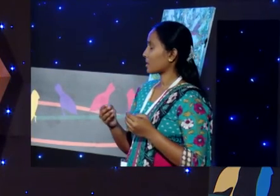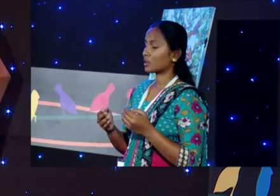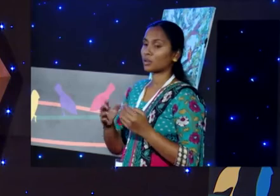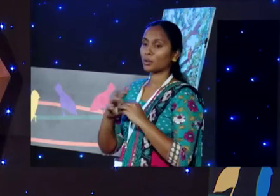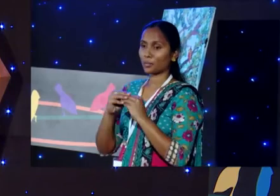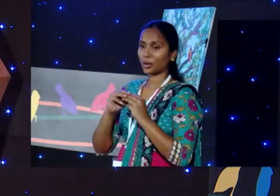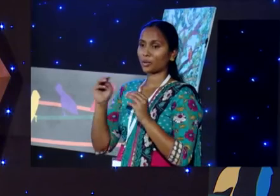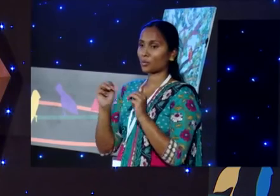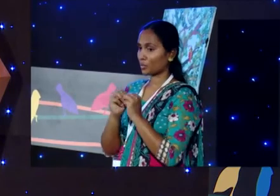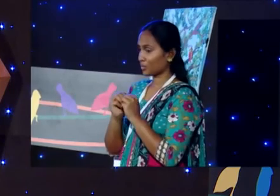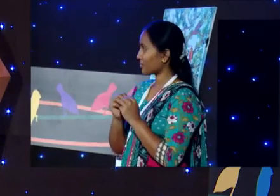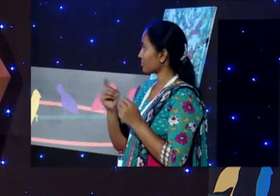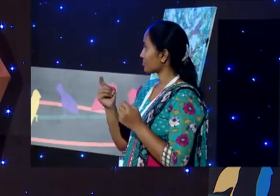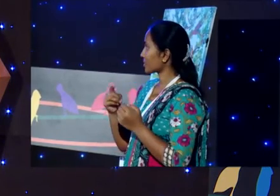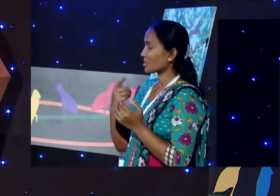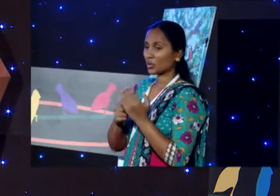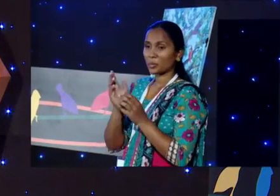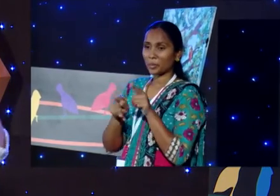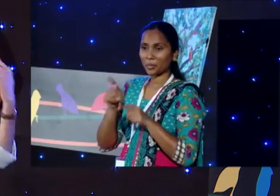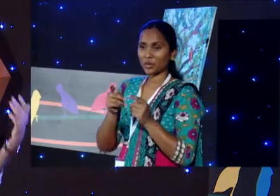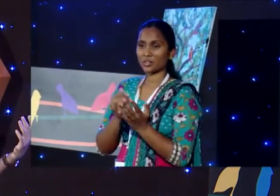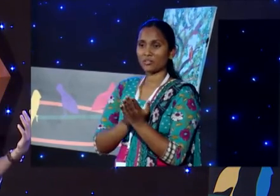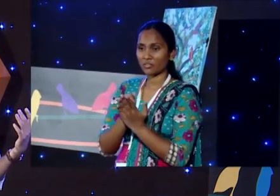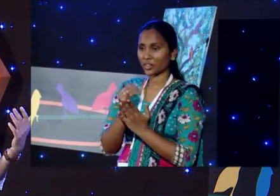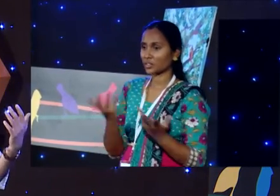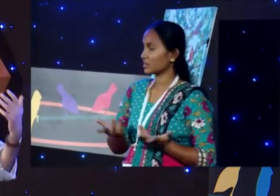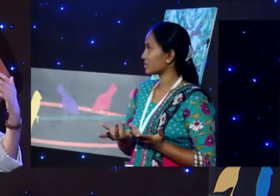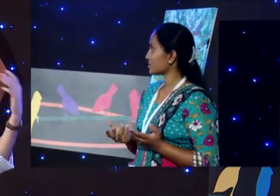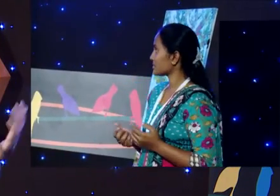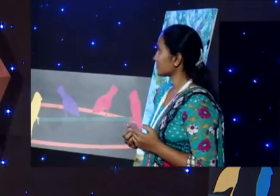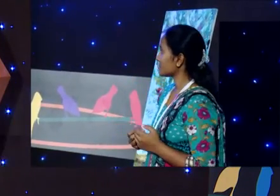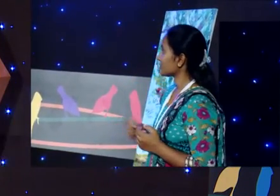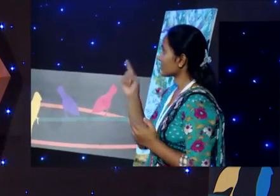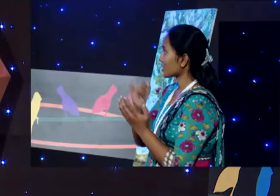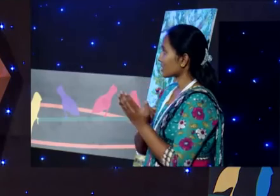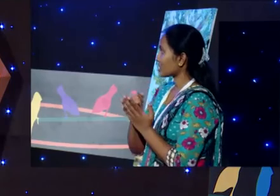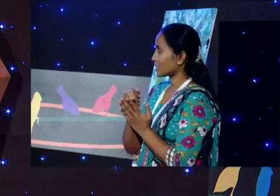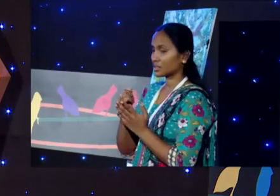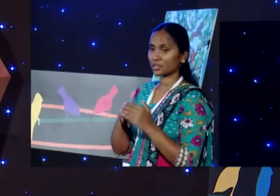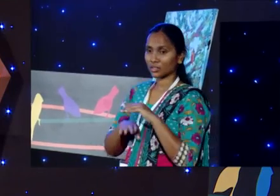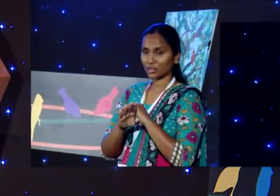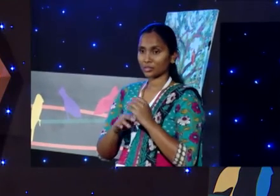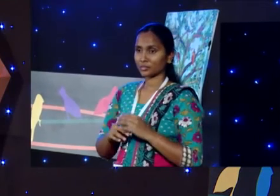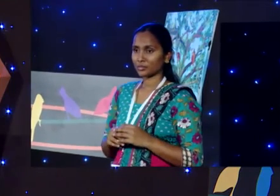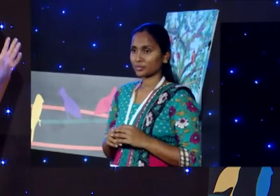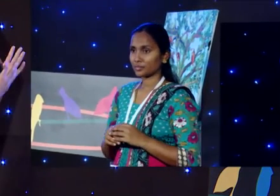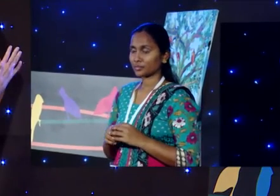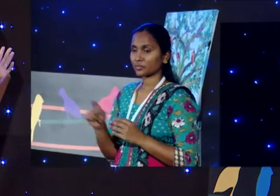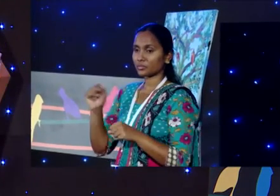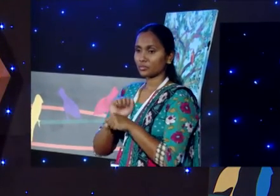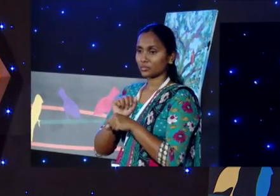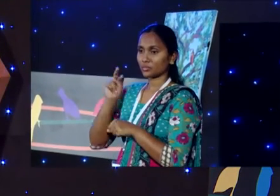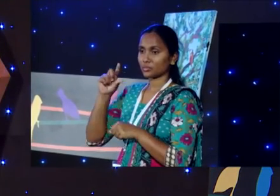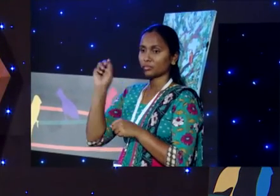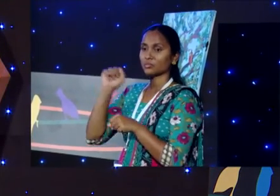like these. But what about people in remote areas, like in the Himalayas? You know, the remote corners of Himachal, right? And this is an organization working